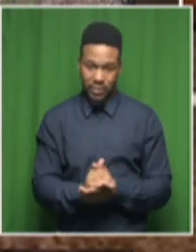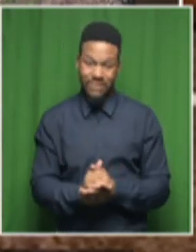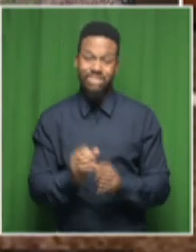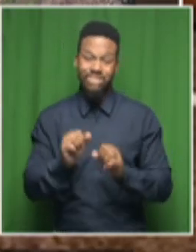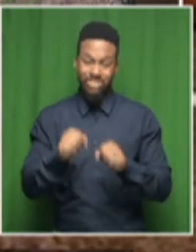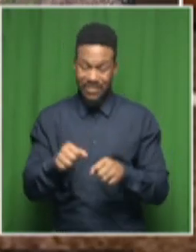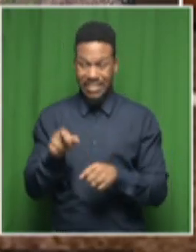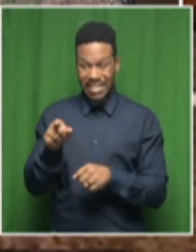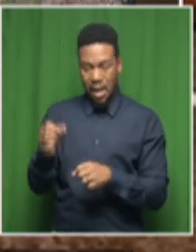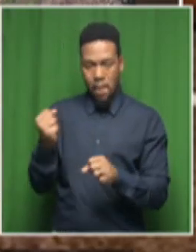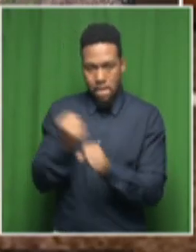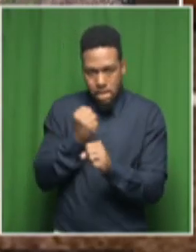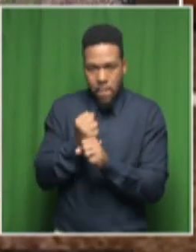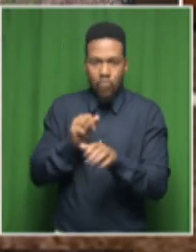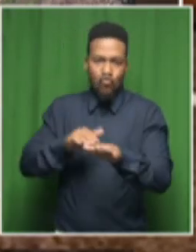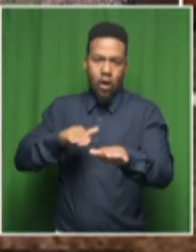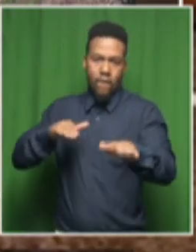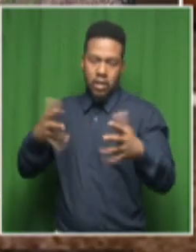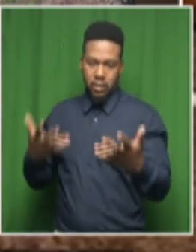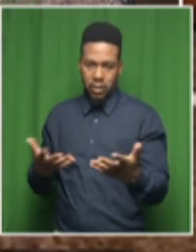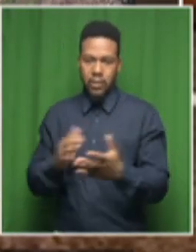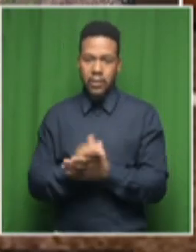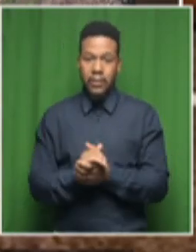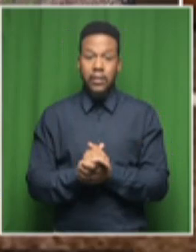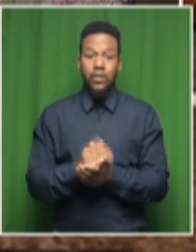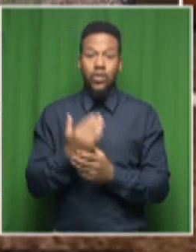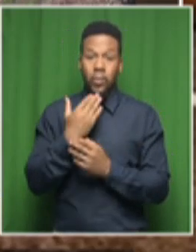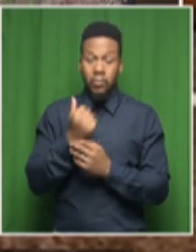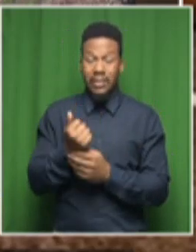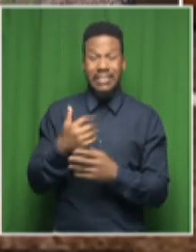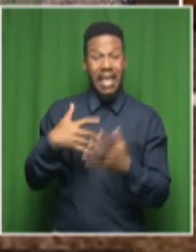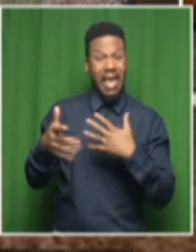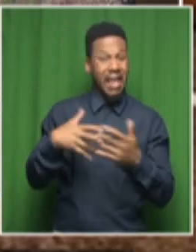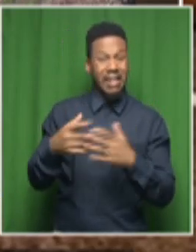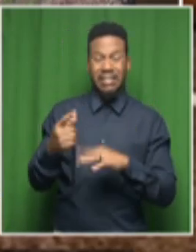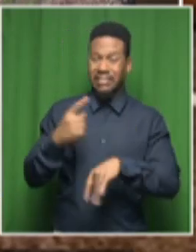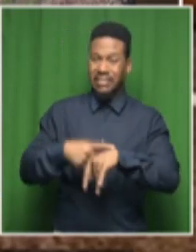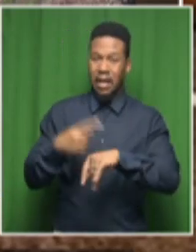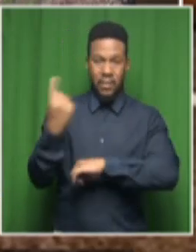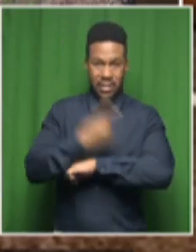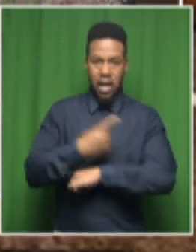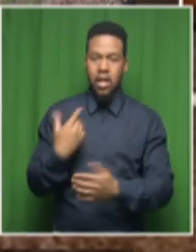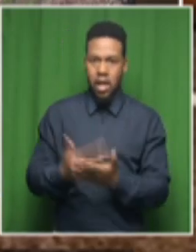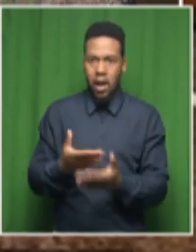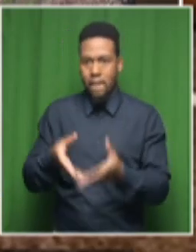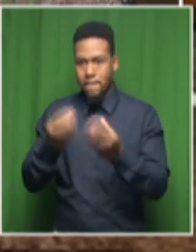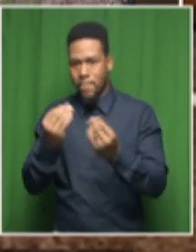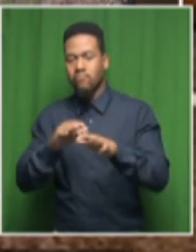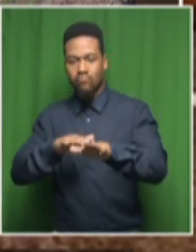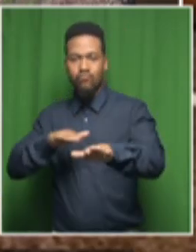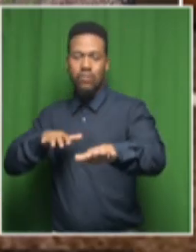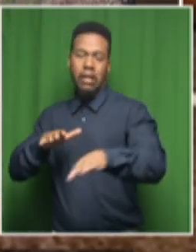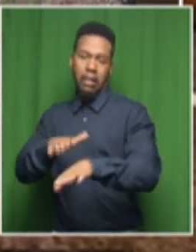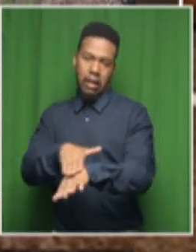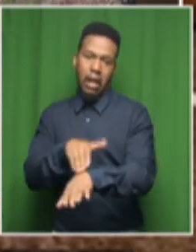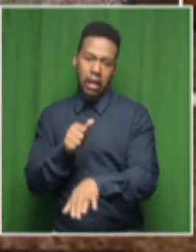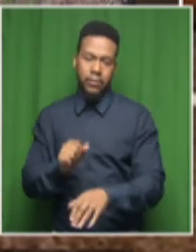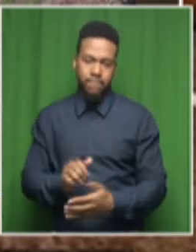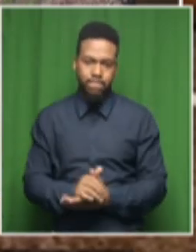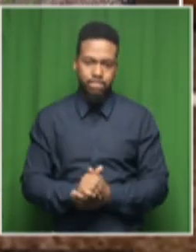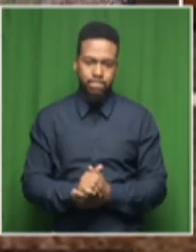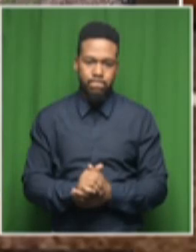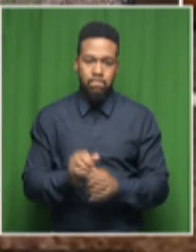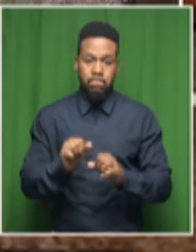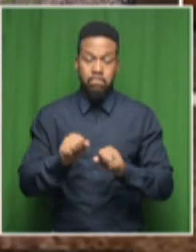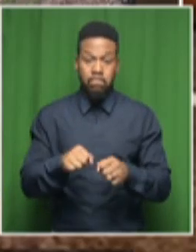cause a bottleneck. So particularly southbound Mginawa to Spaghetti Junction, any time of the day, you can run into some delays. Occasionally you get a breakdown on the northbound, which causes